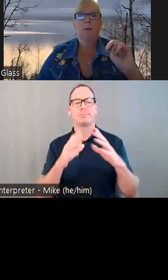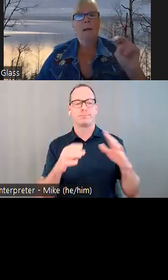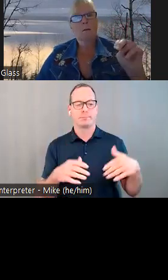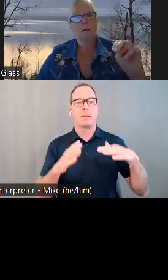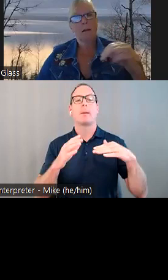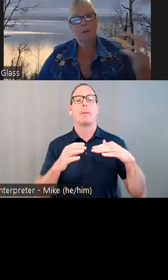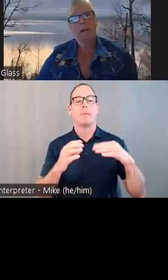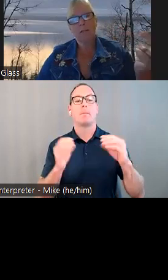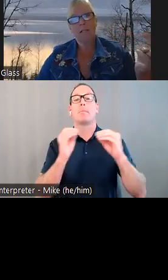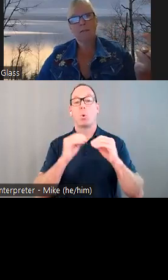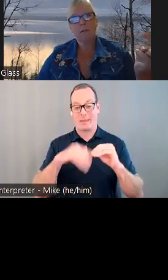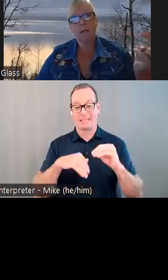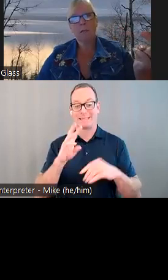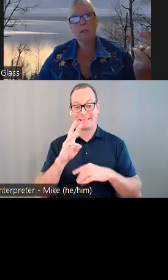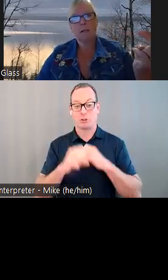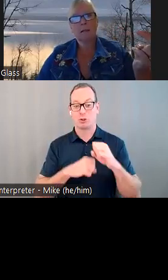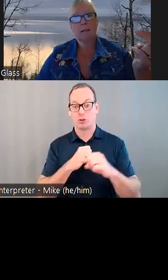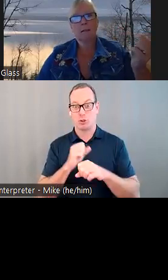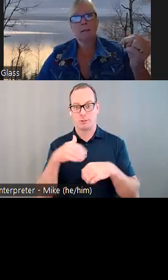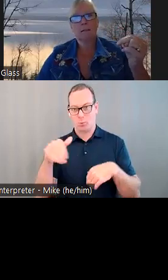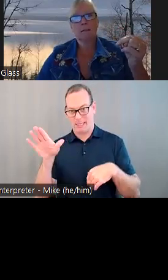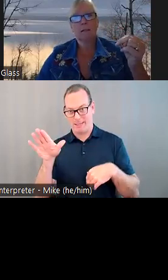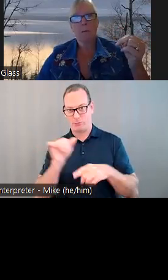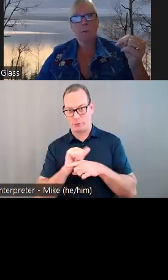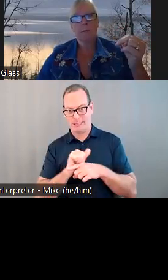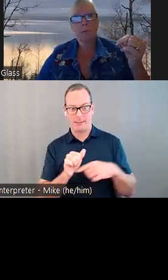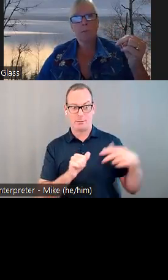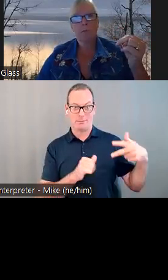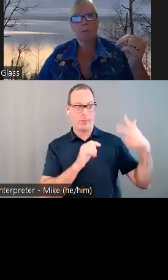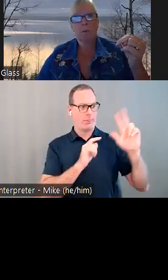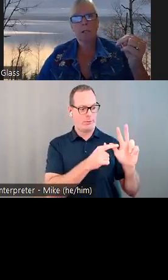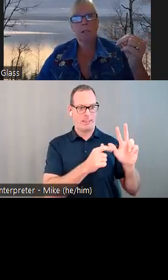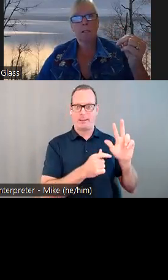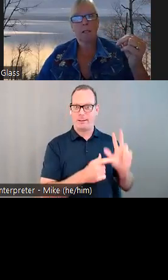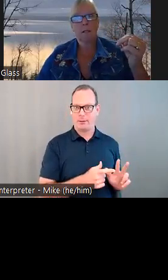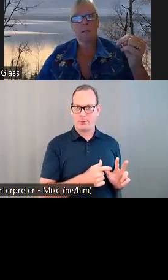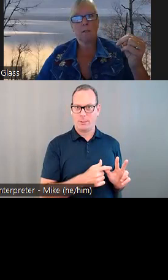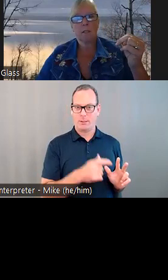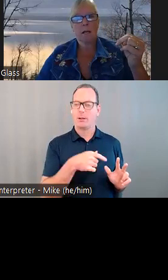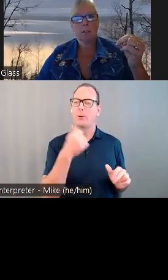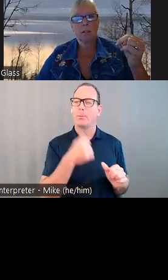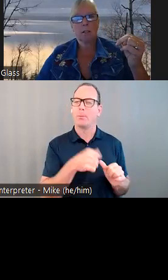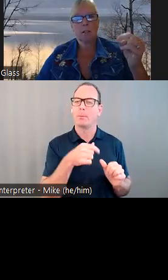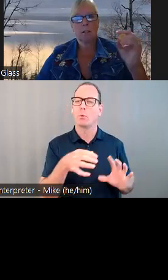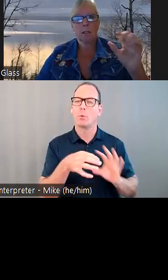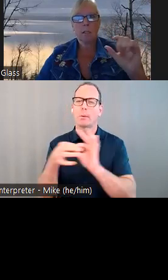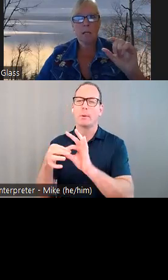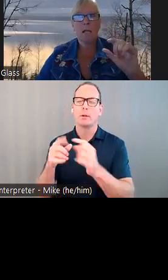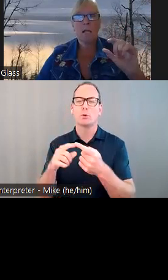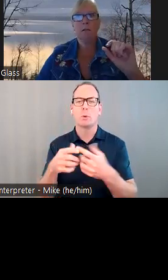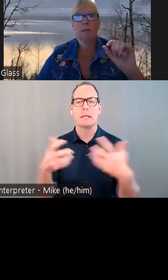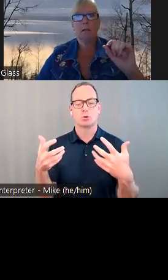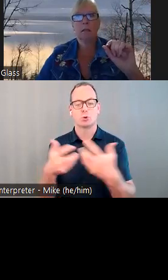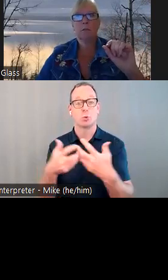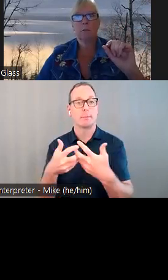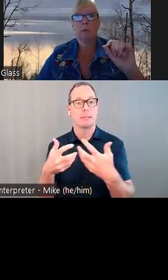So now, after having said a few times that the numbers represent the suitability indicators, there is actually a little mistake